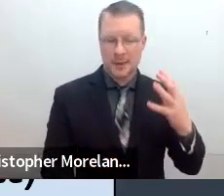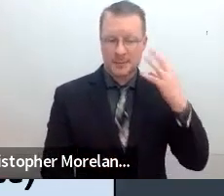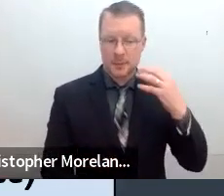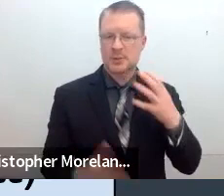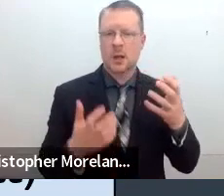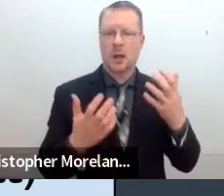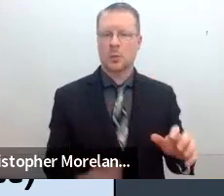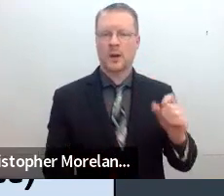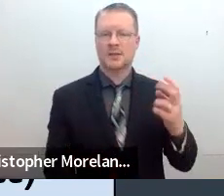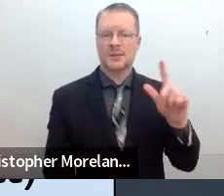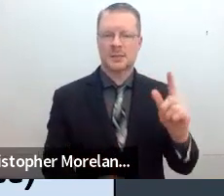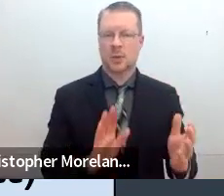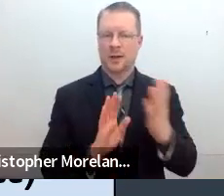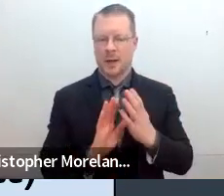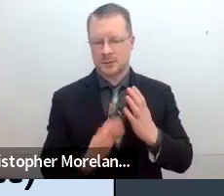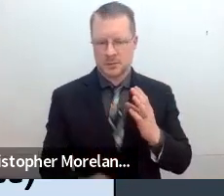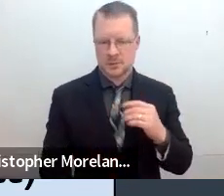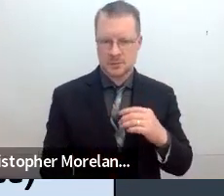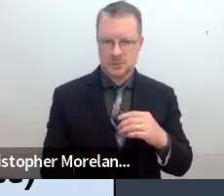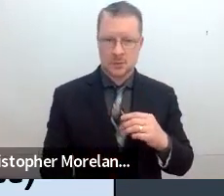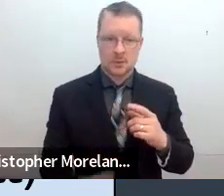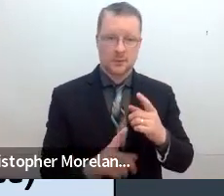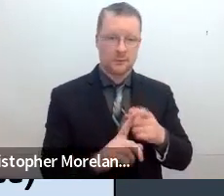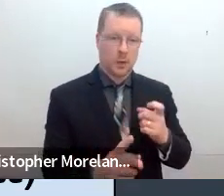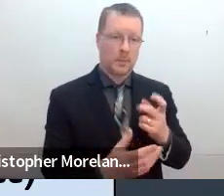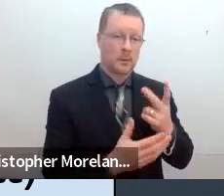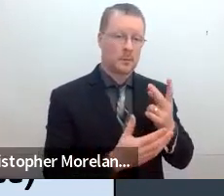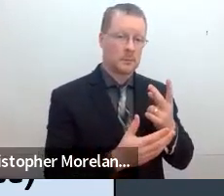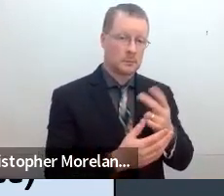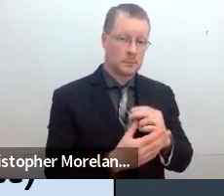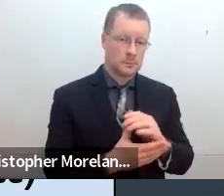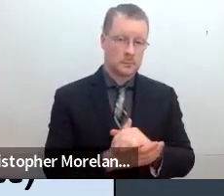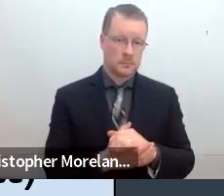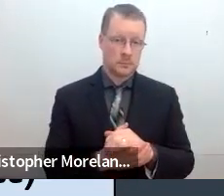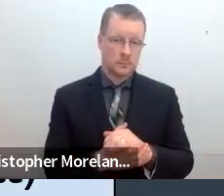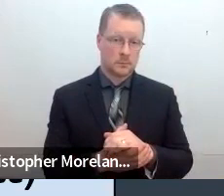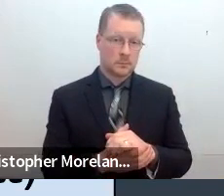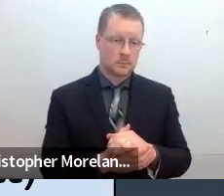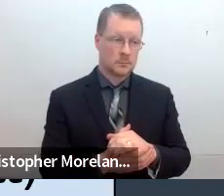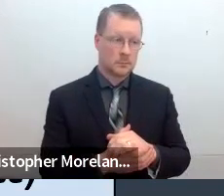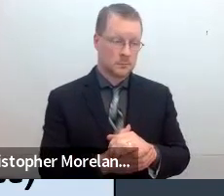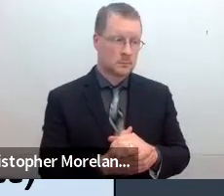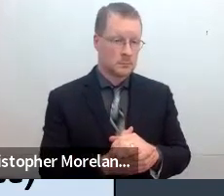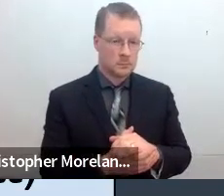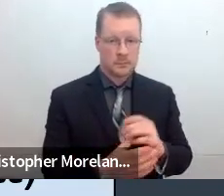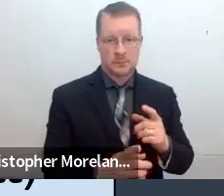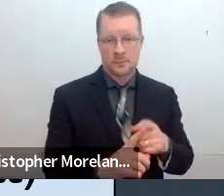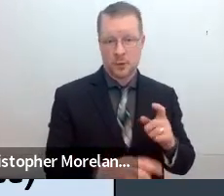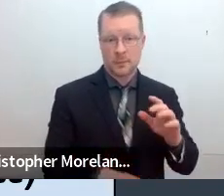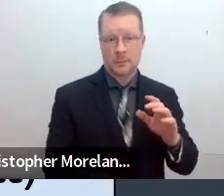Physicians with disabilities were more than 30% more likely, or reported approximately